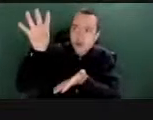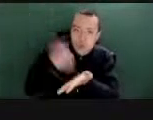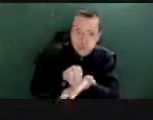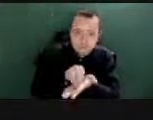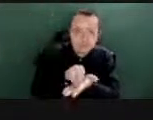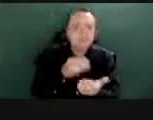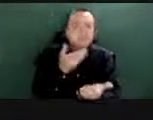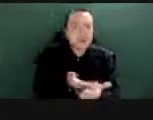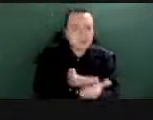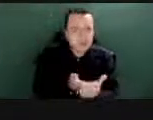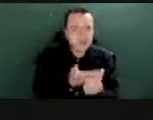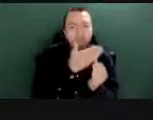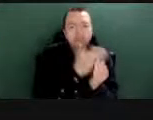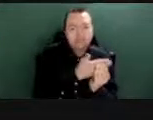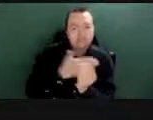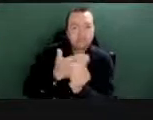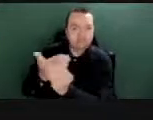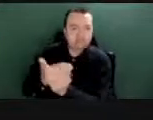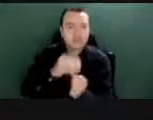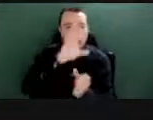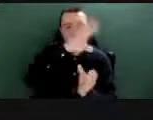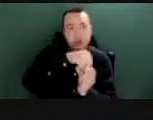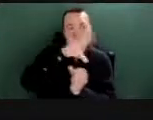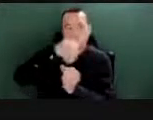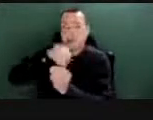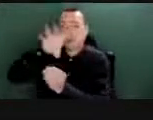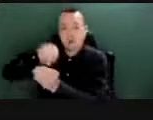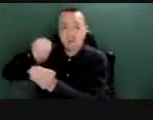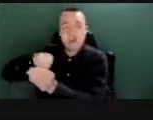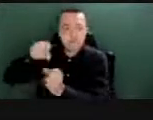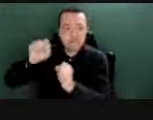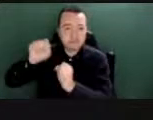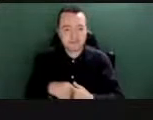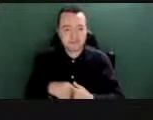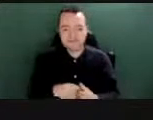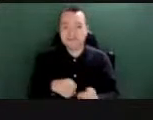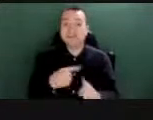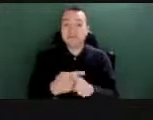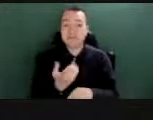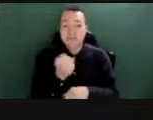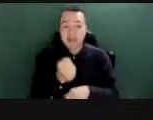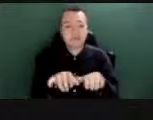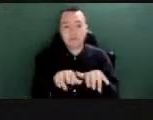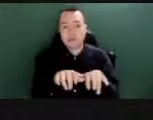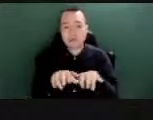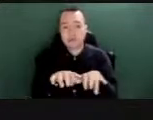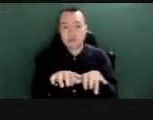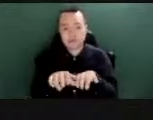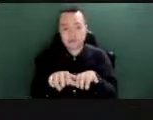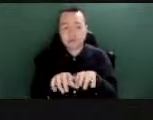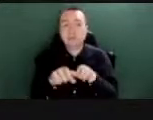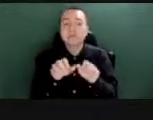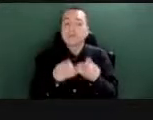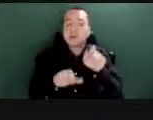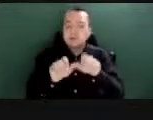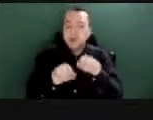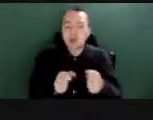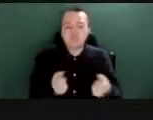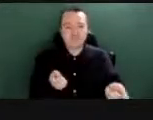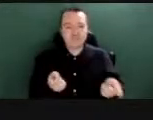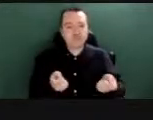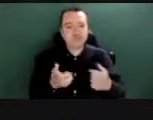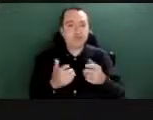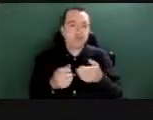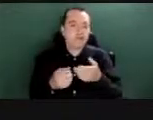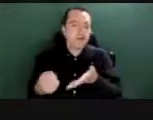management software, into software that would allow people to manage the information for themselves. And then preparing the summaries, and